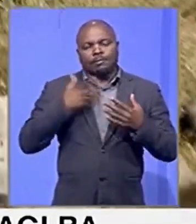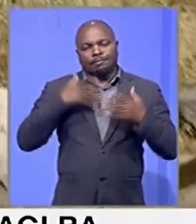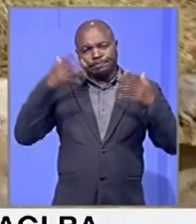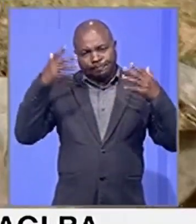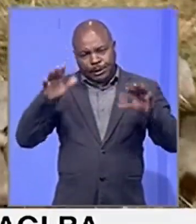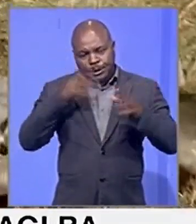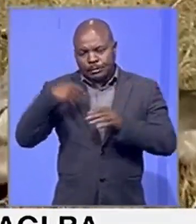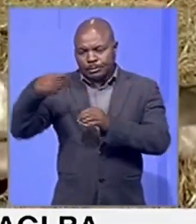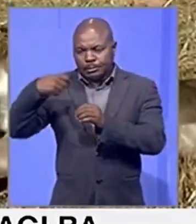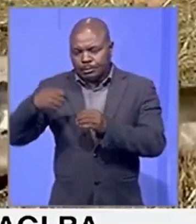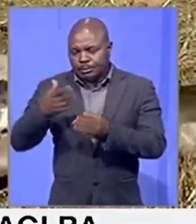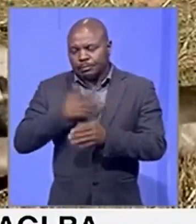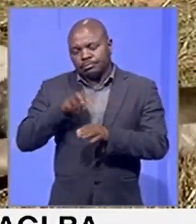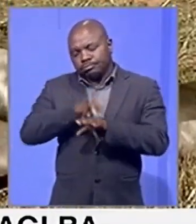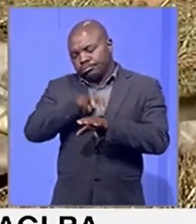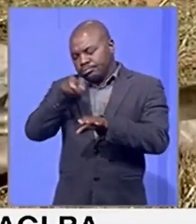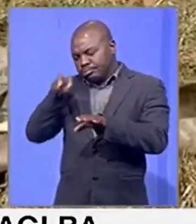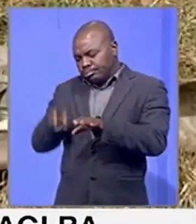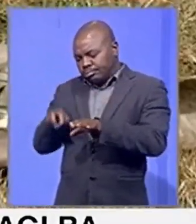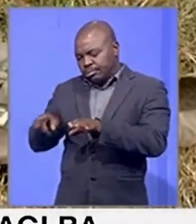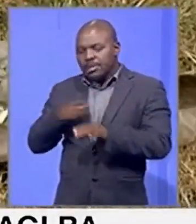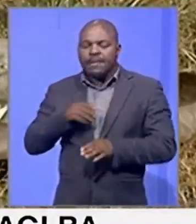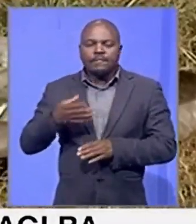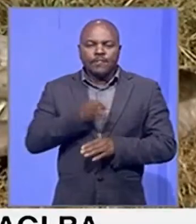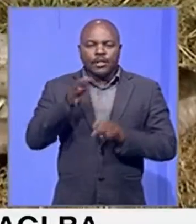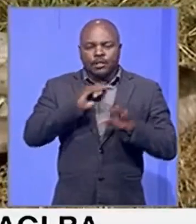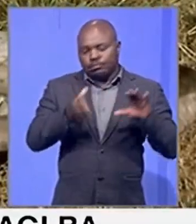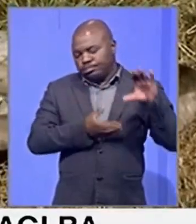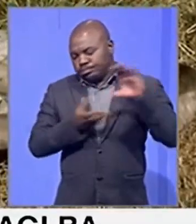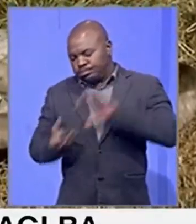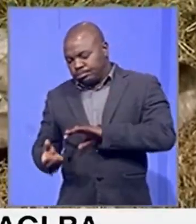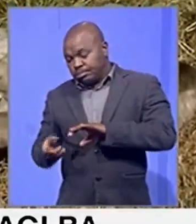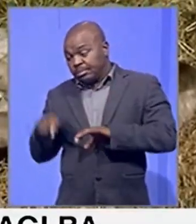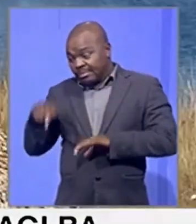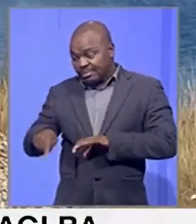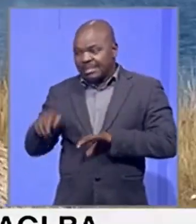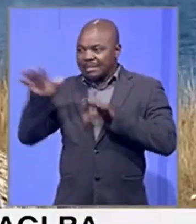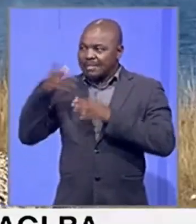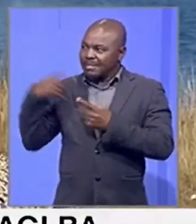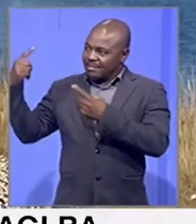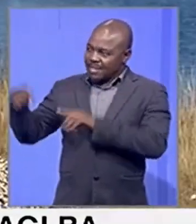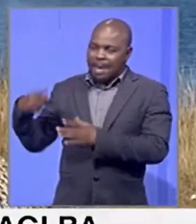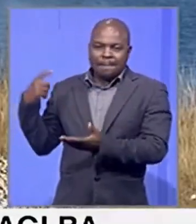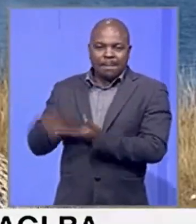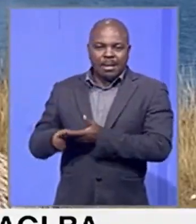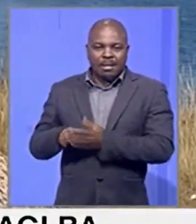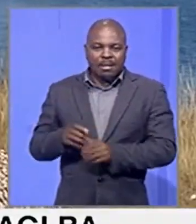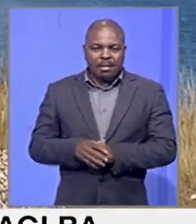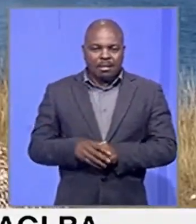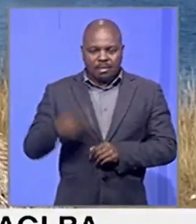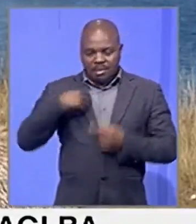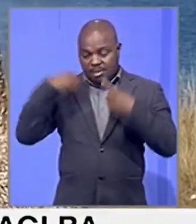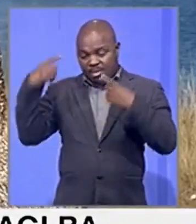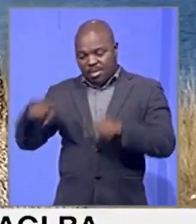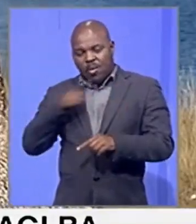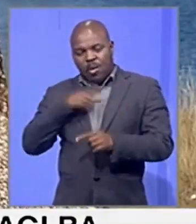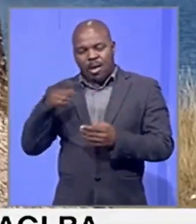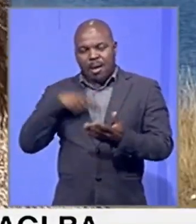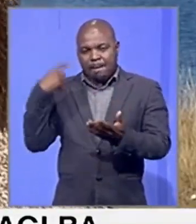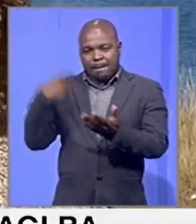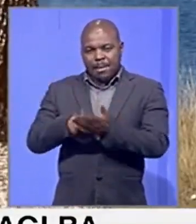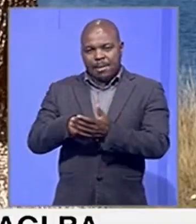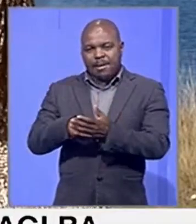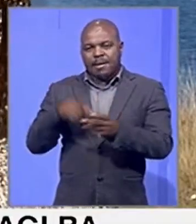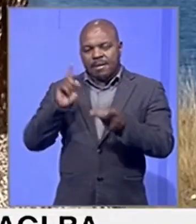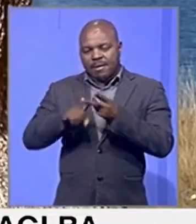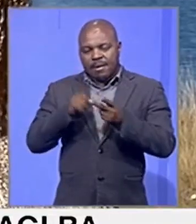tsholela ditlhapi tse ba di tshwereng fatshe ebile go setse gona le bareki gona hao. Ke tsile kone go tla go stoka fish ke apaya